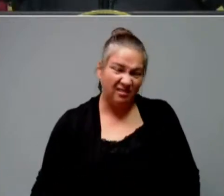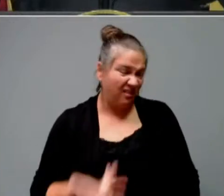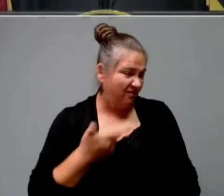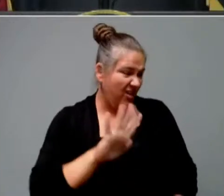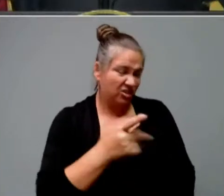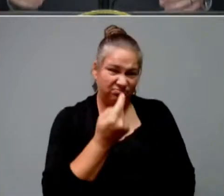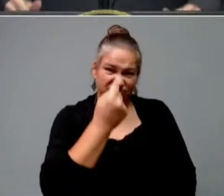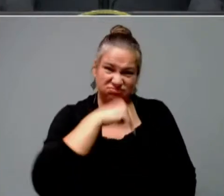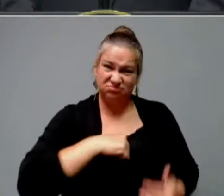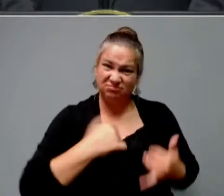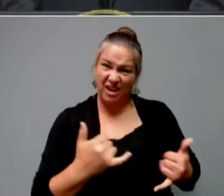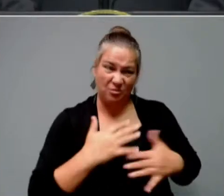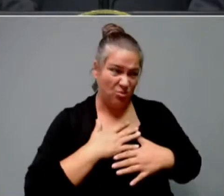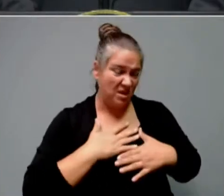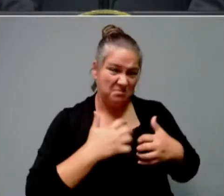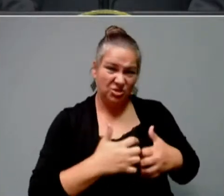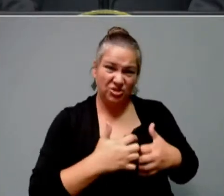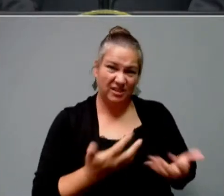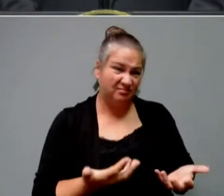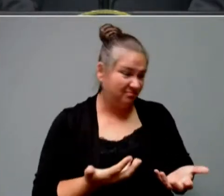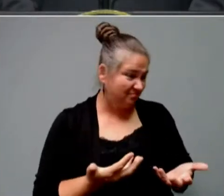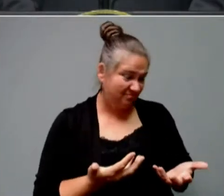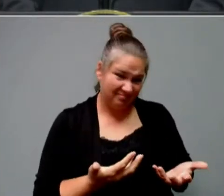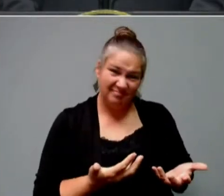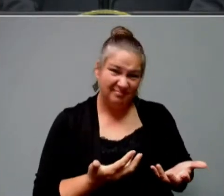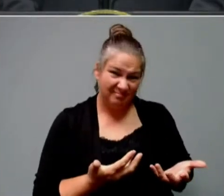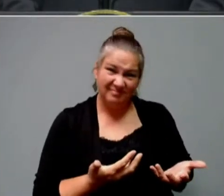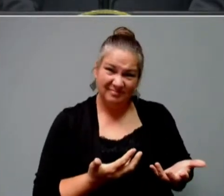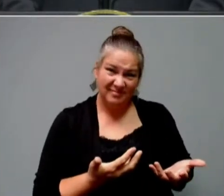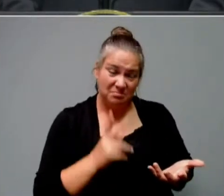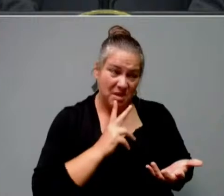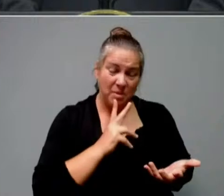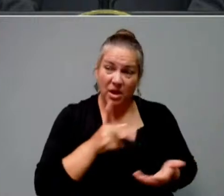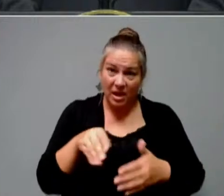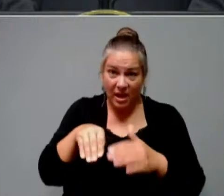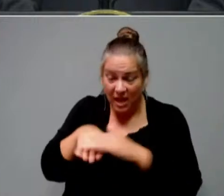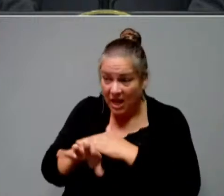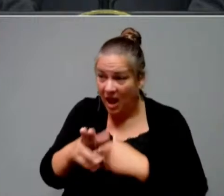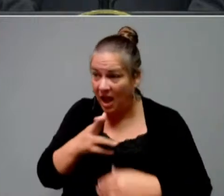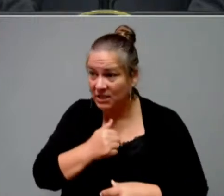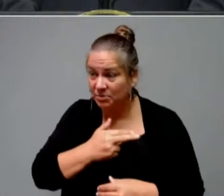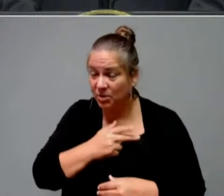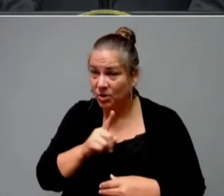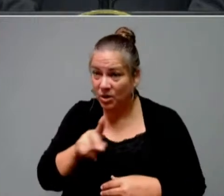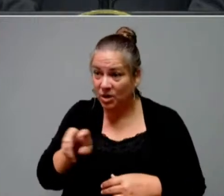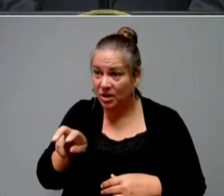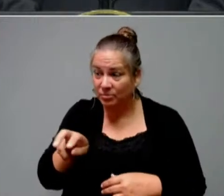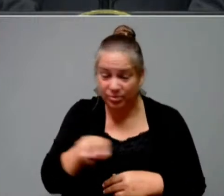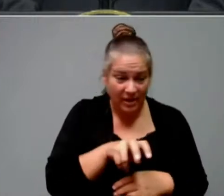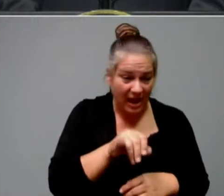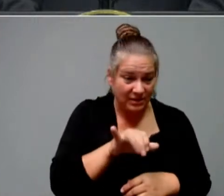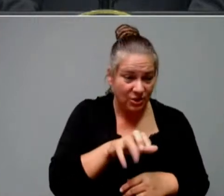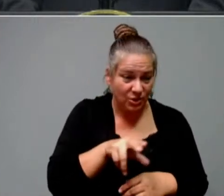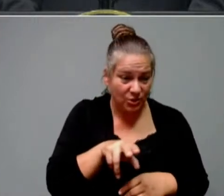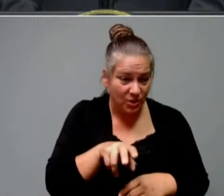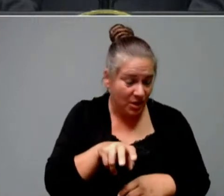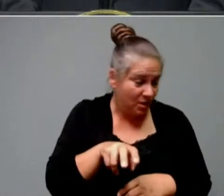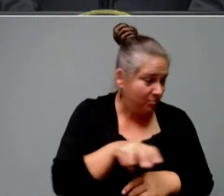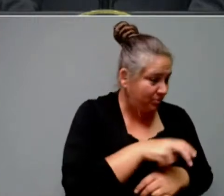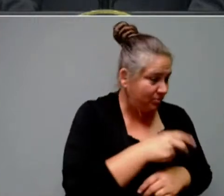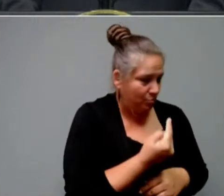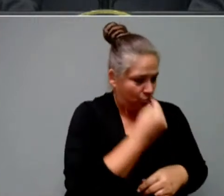a crush of people coming in to the hospital, being sent to the ICU, and then being put on a